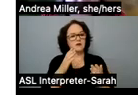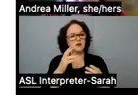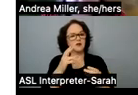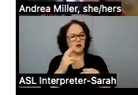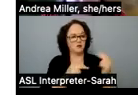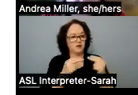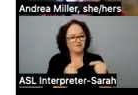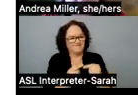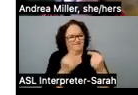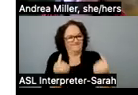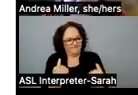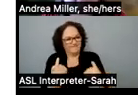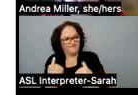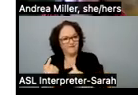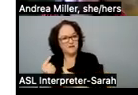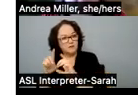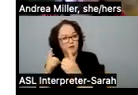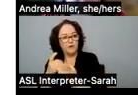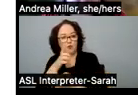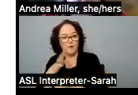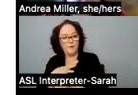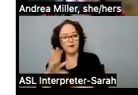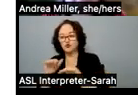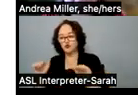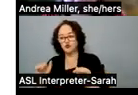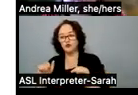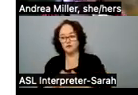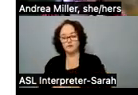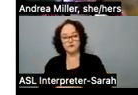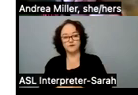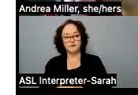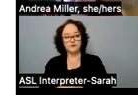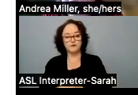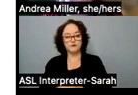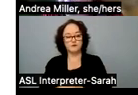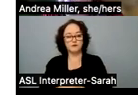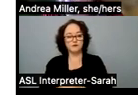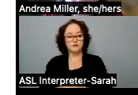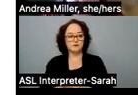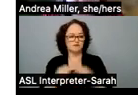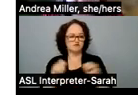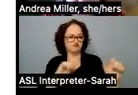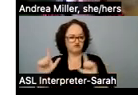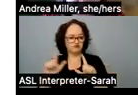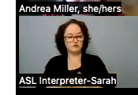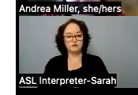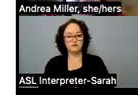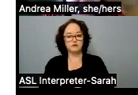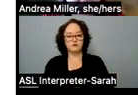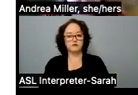and Families. So there are supports that are provided for all of the survivors in those. You want to go to the next slide, please.